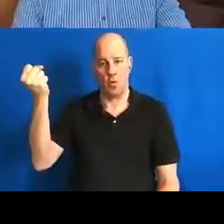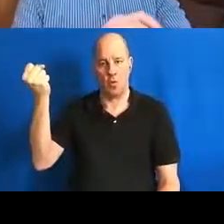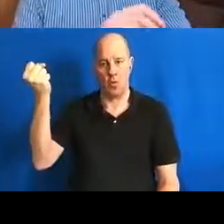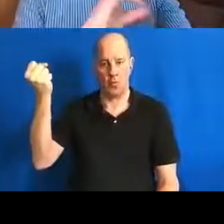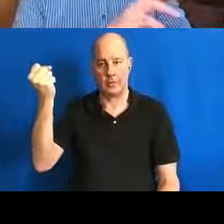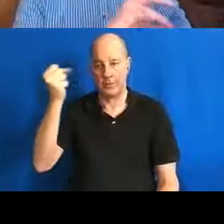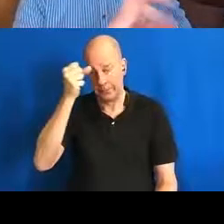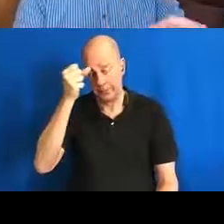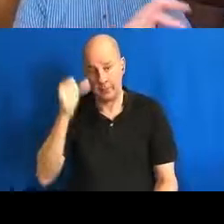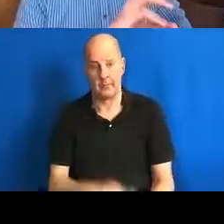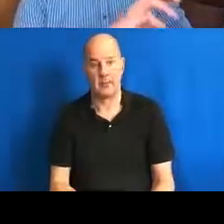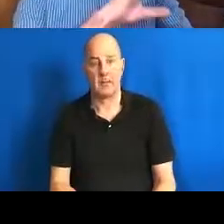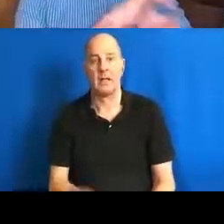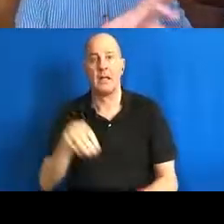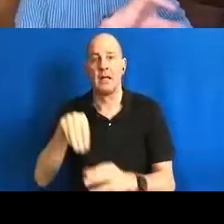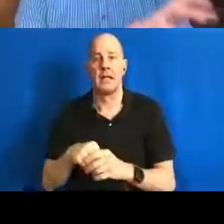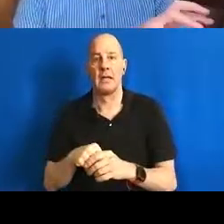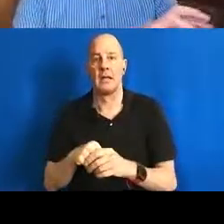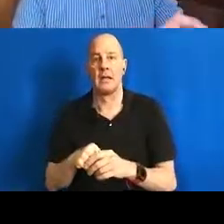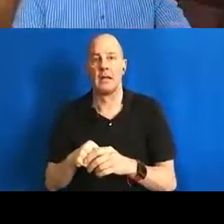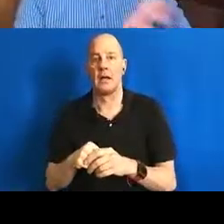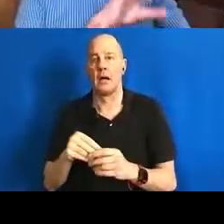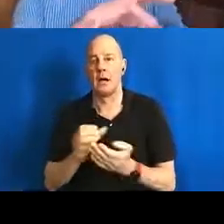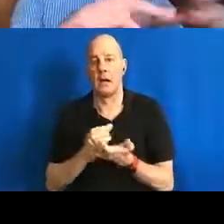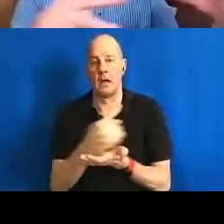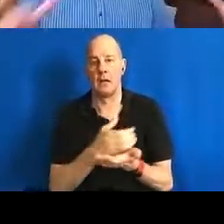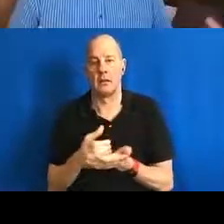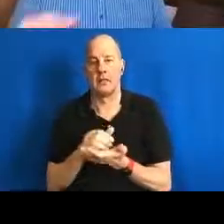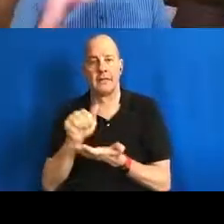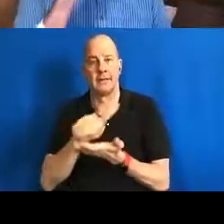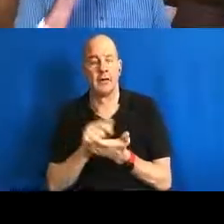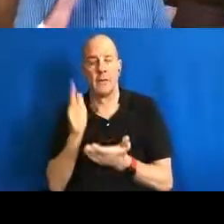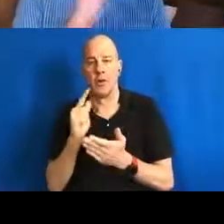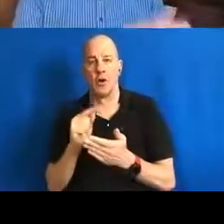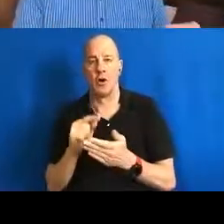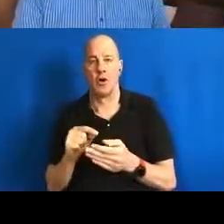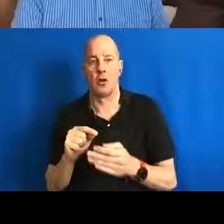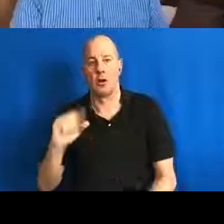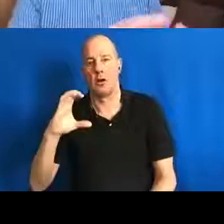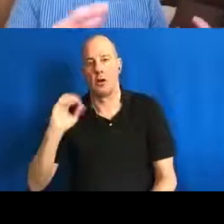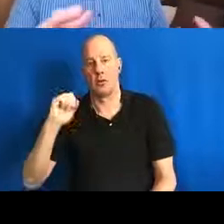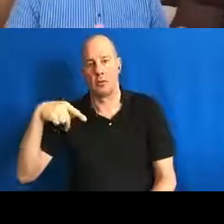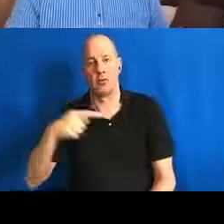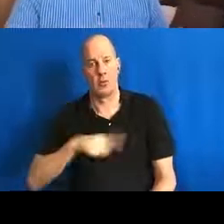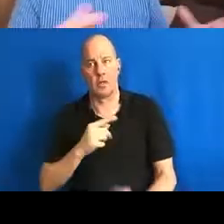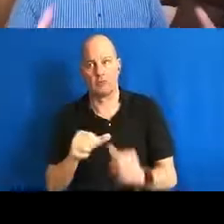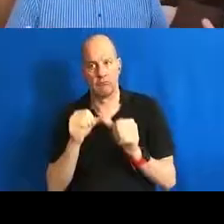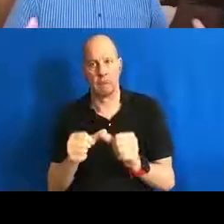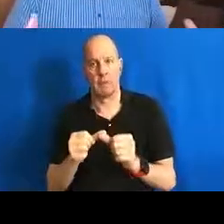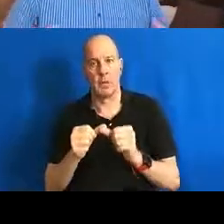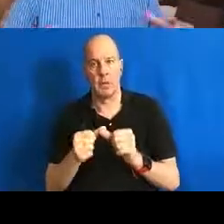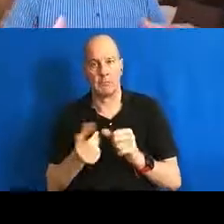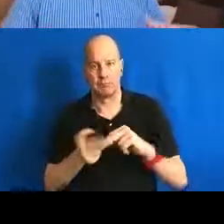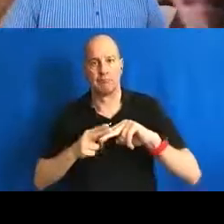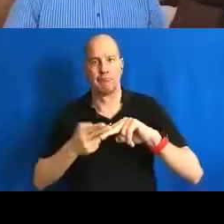surplus into a collective account for the cooperative, because we want to build the collective account of the cooperative so that we can use